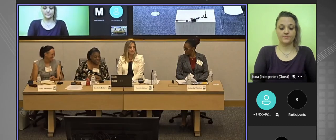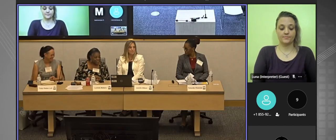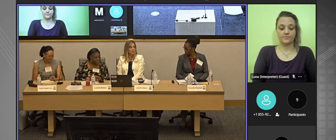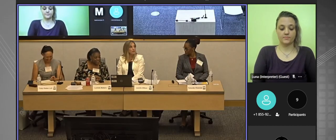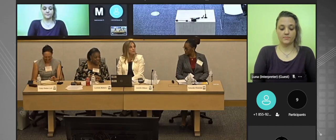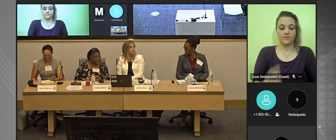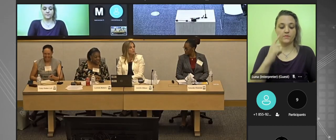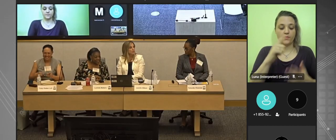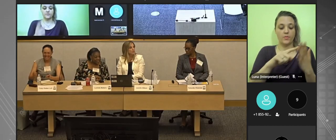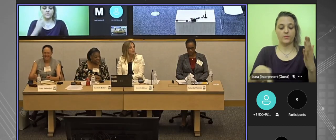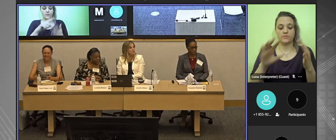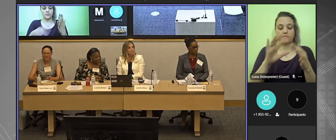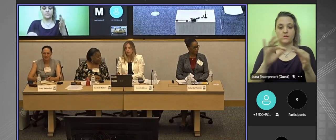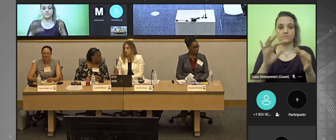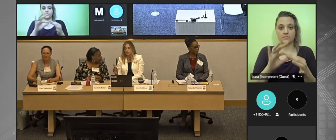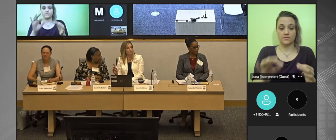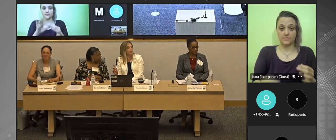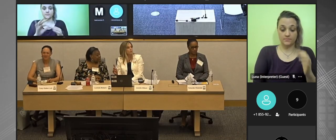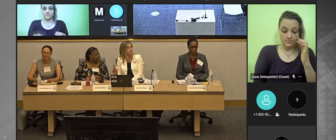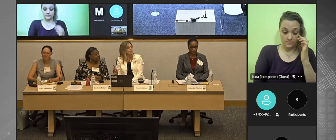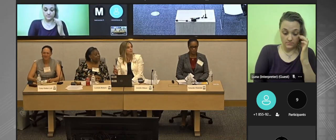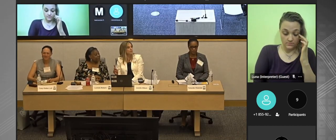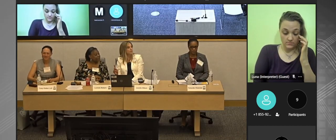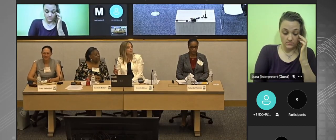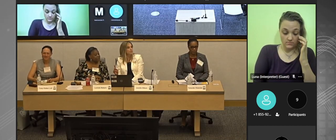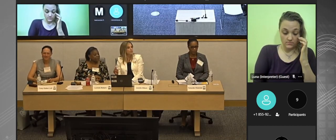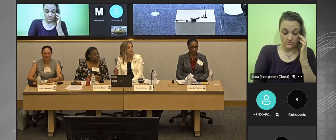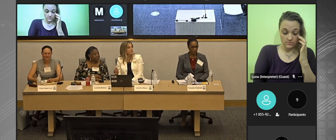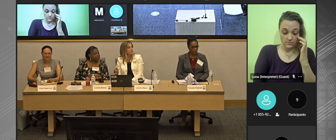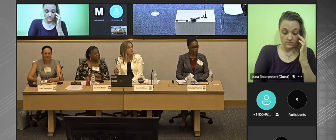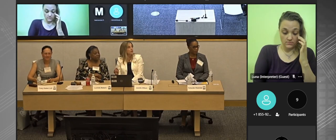Thank you, Mr. Rabin, for those comments.